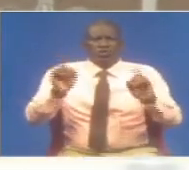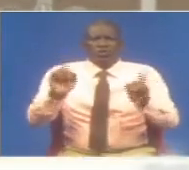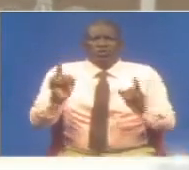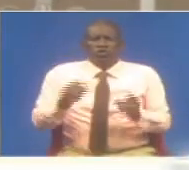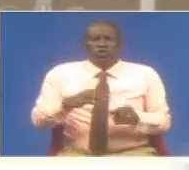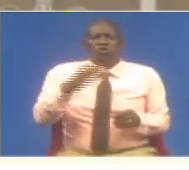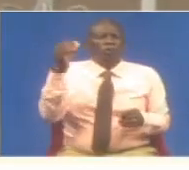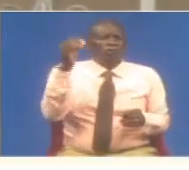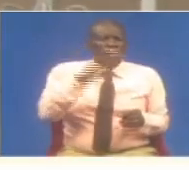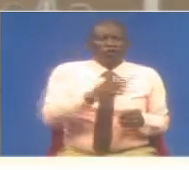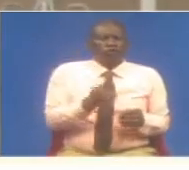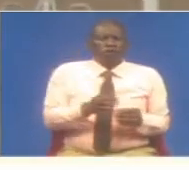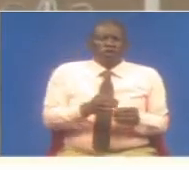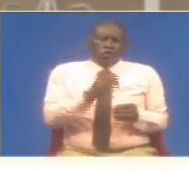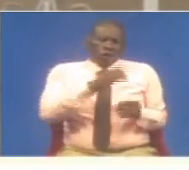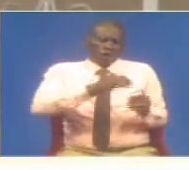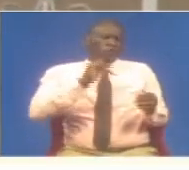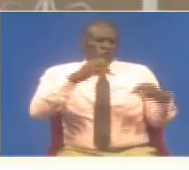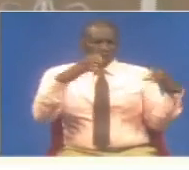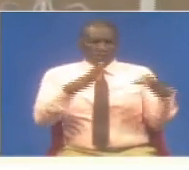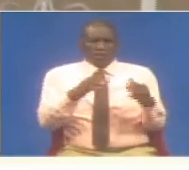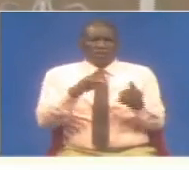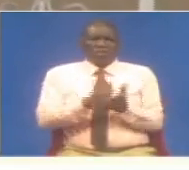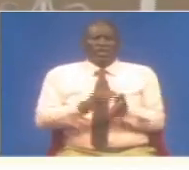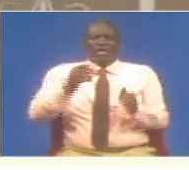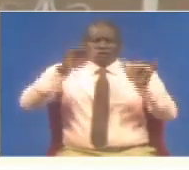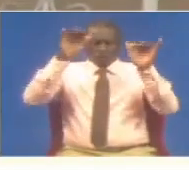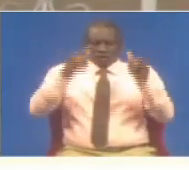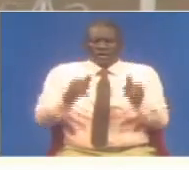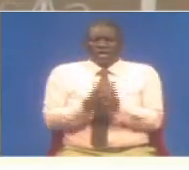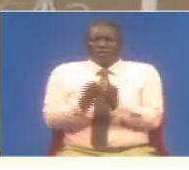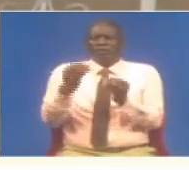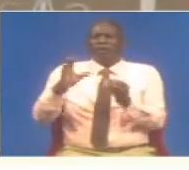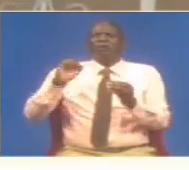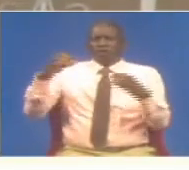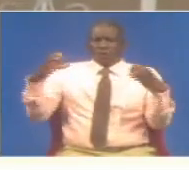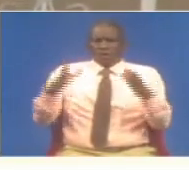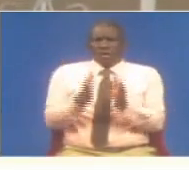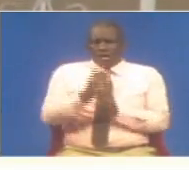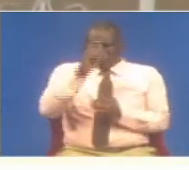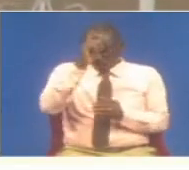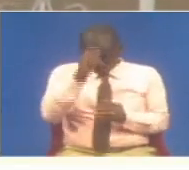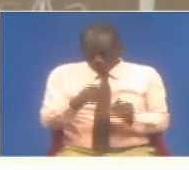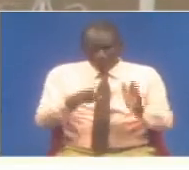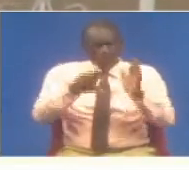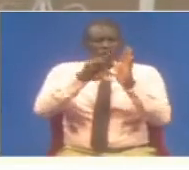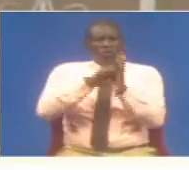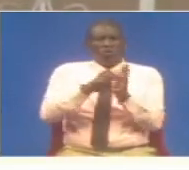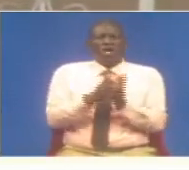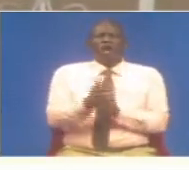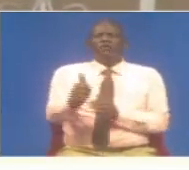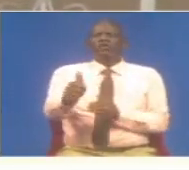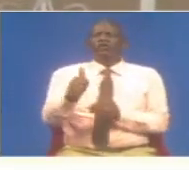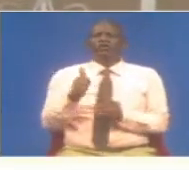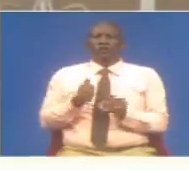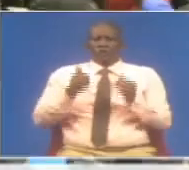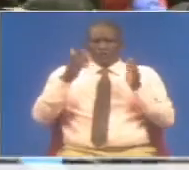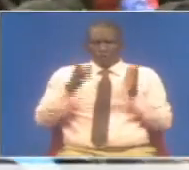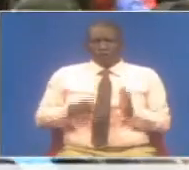dictatorship, but remains a multi-party democracy that respects the rule of law and rejects personal